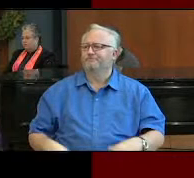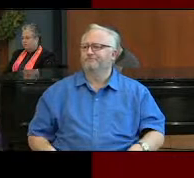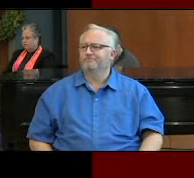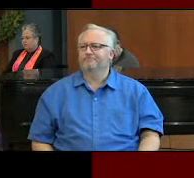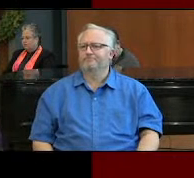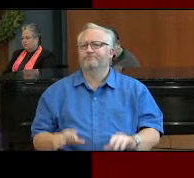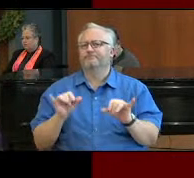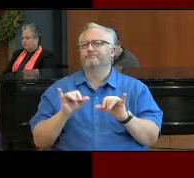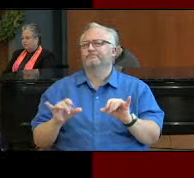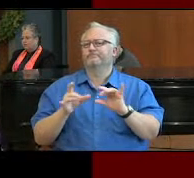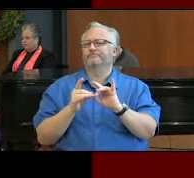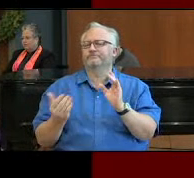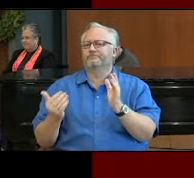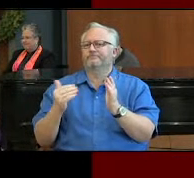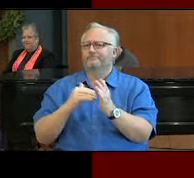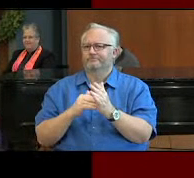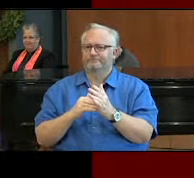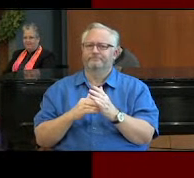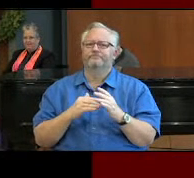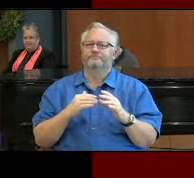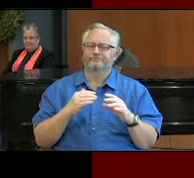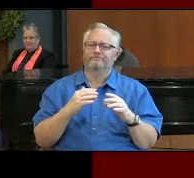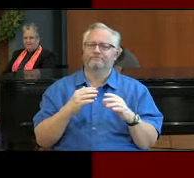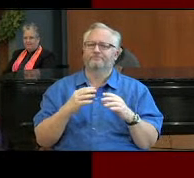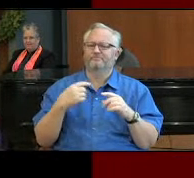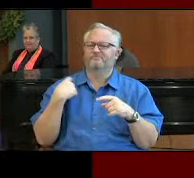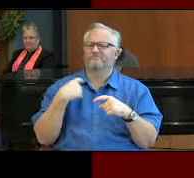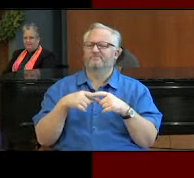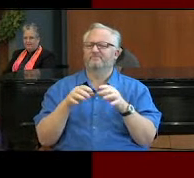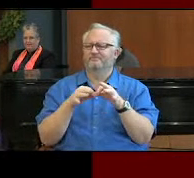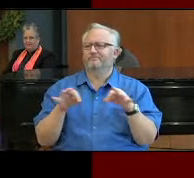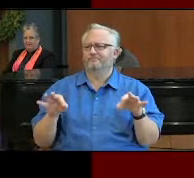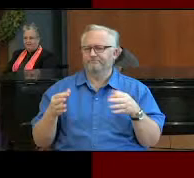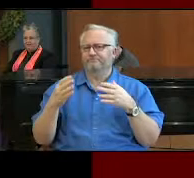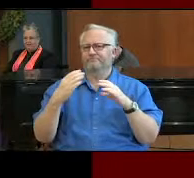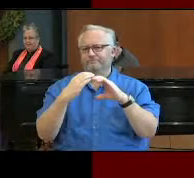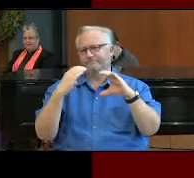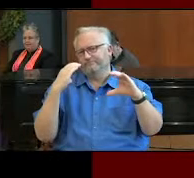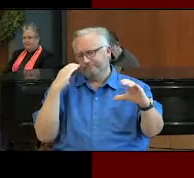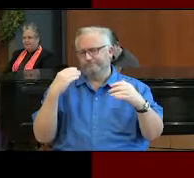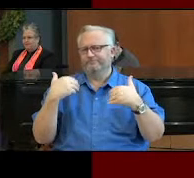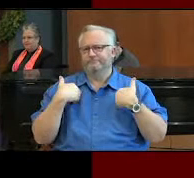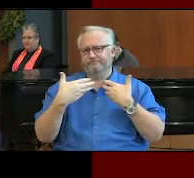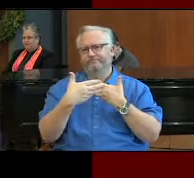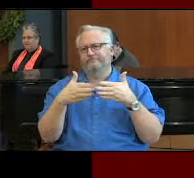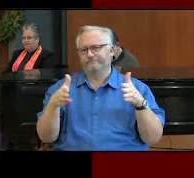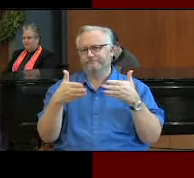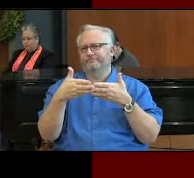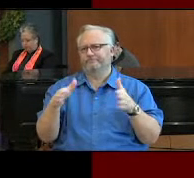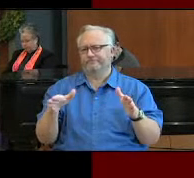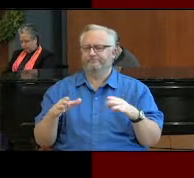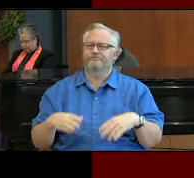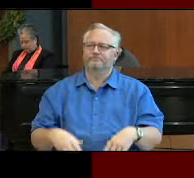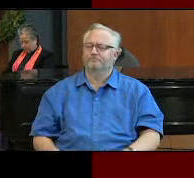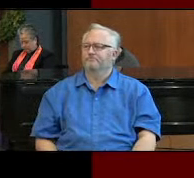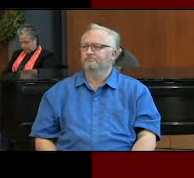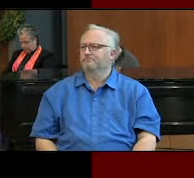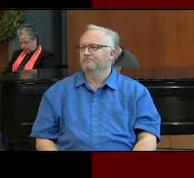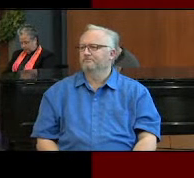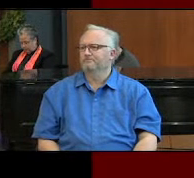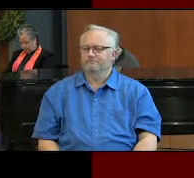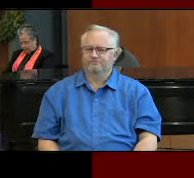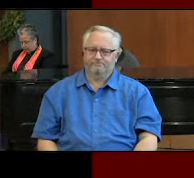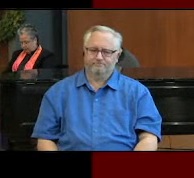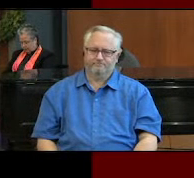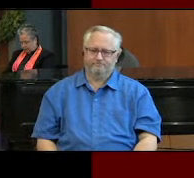un camión al lado ahí. De ahí vamos a distribuir cajas de 20 libras cada